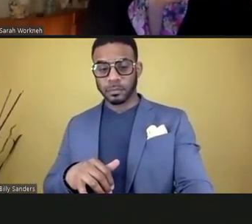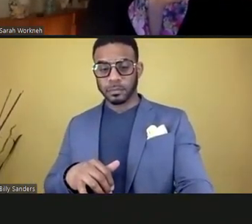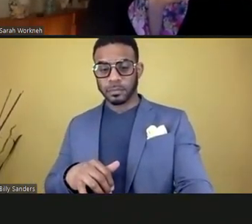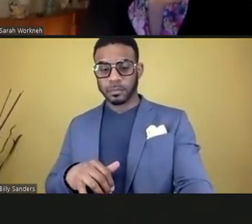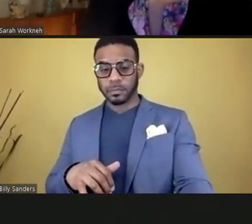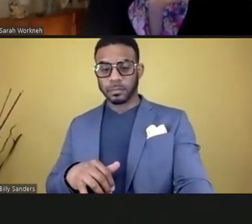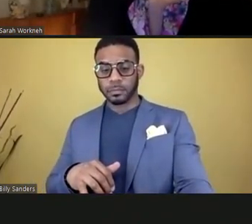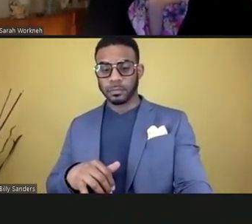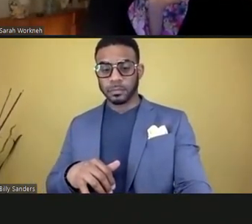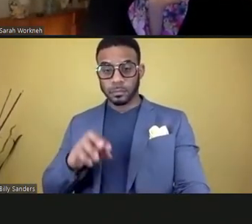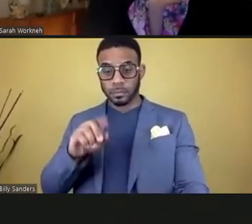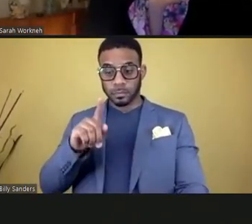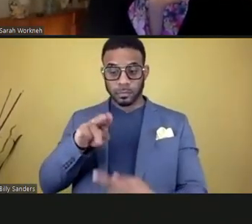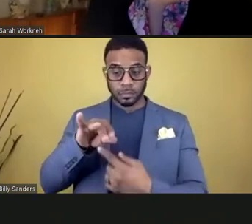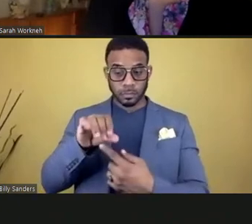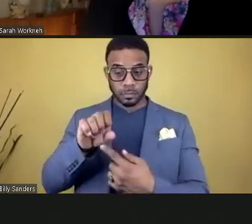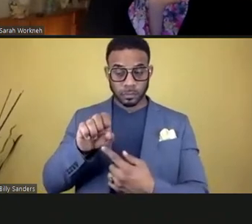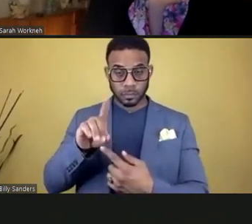Louise Diamond